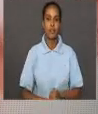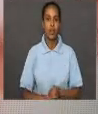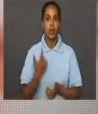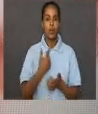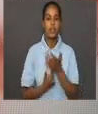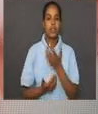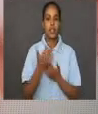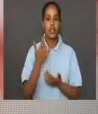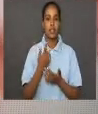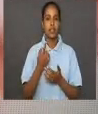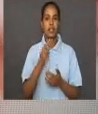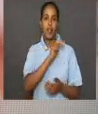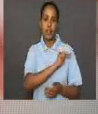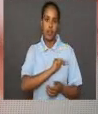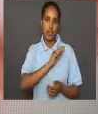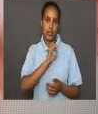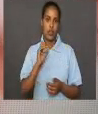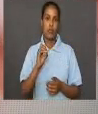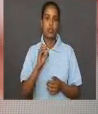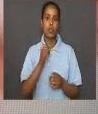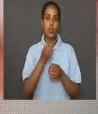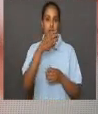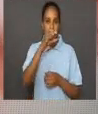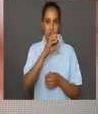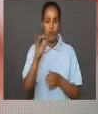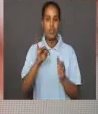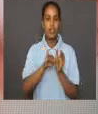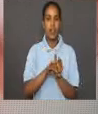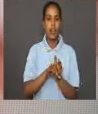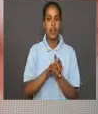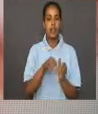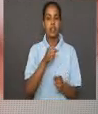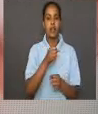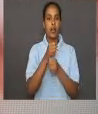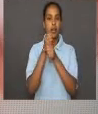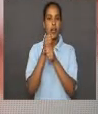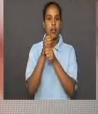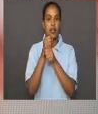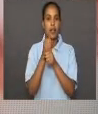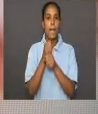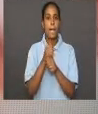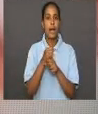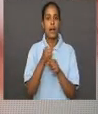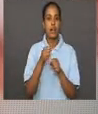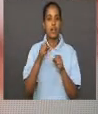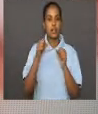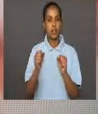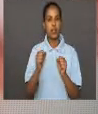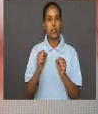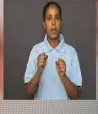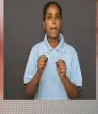We discussed that the nature of the solution of salts depends upon the strength of the